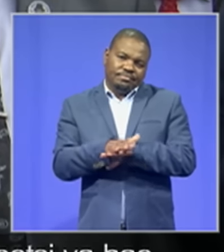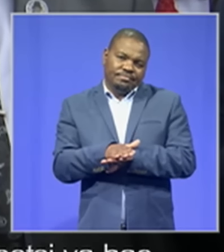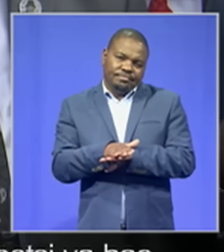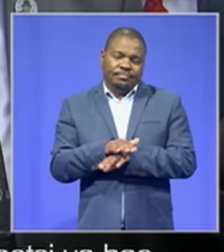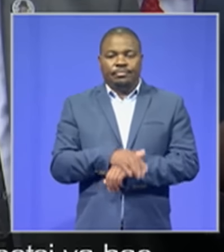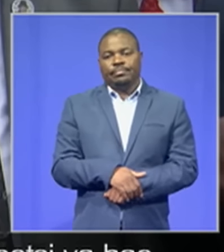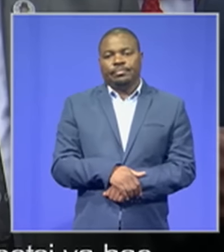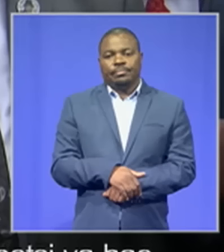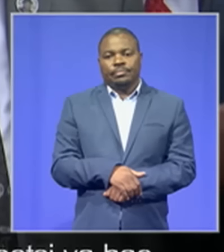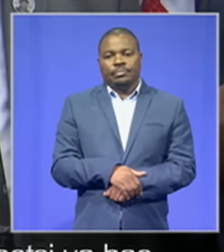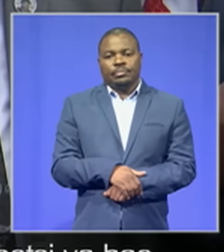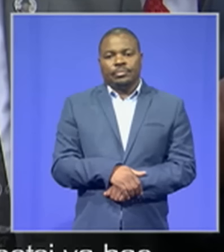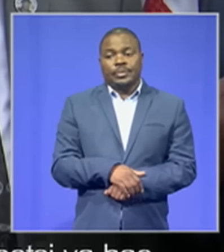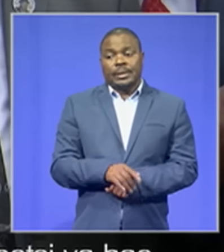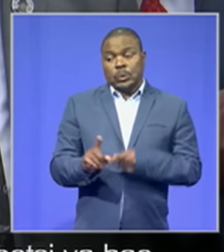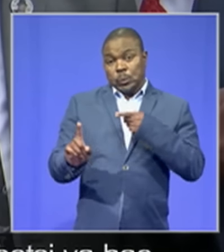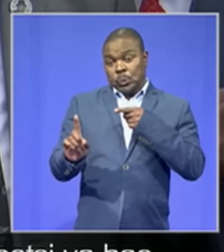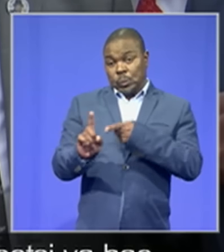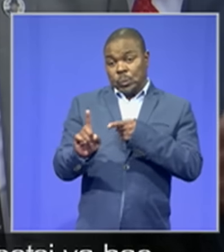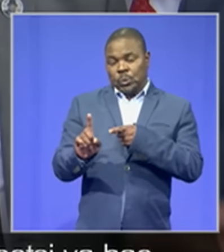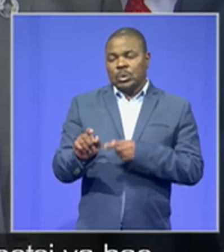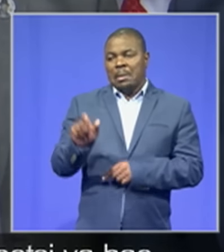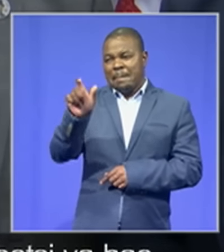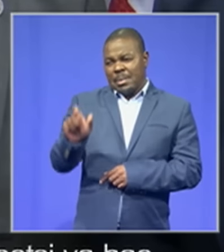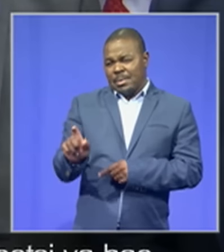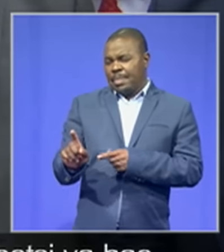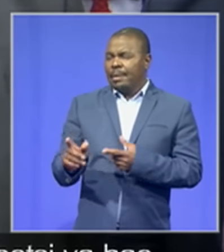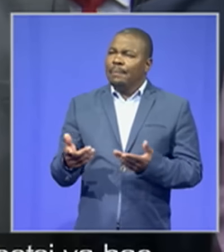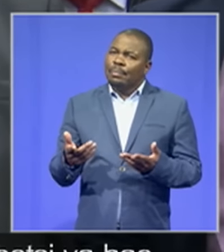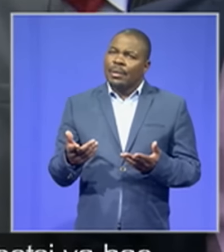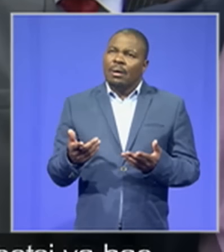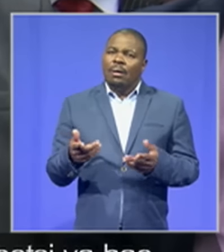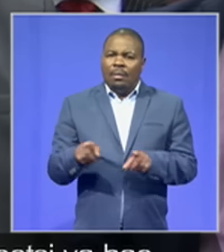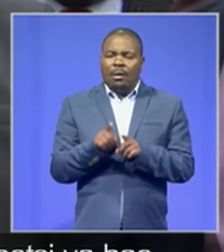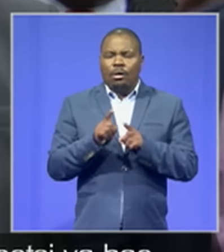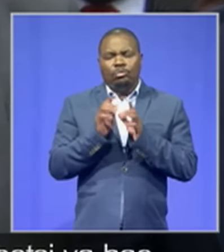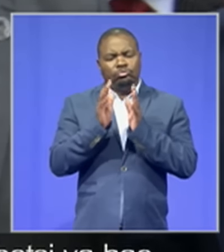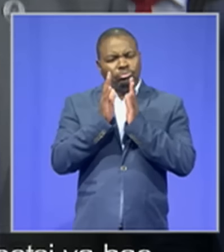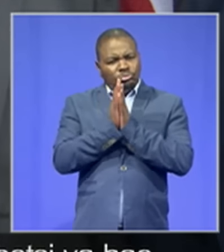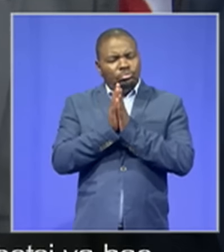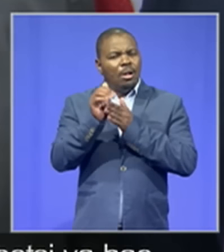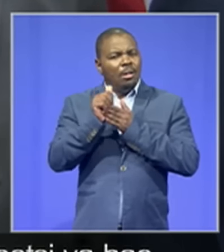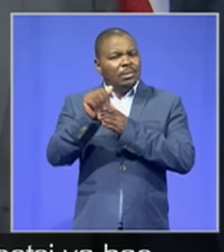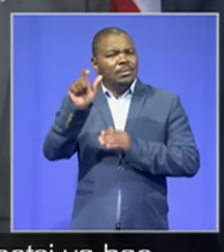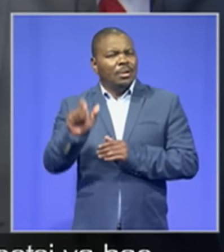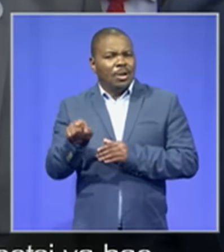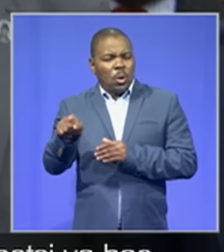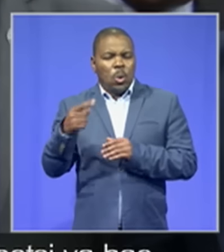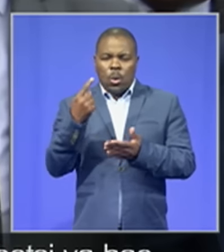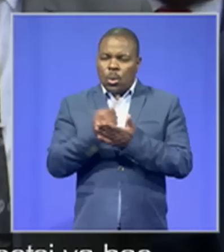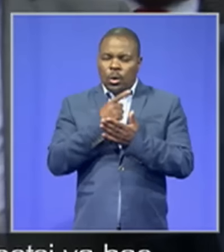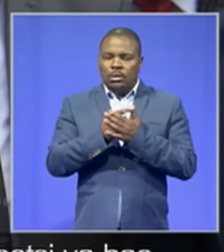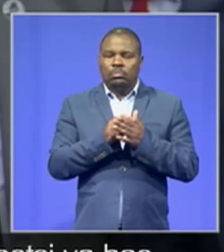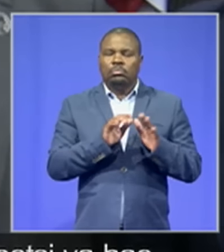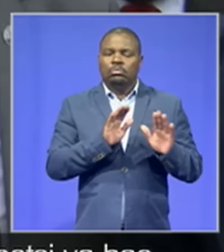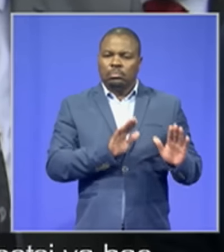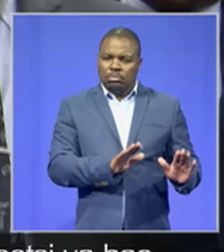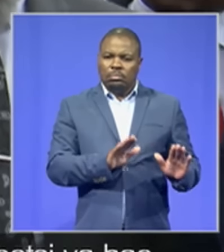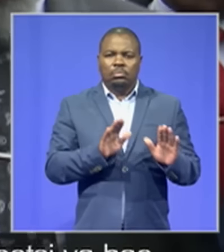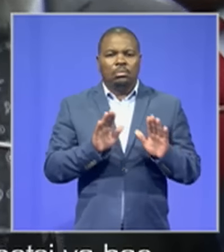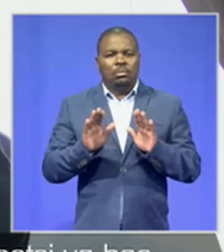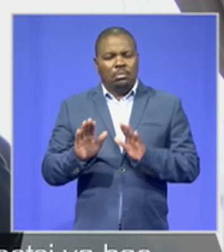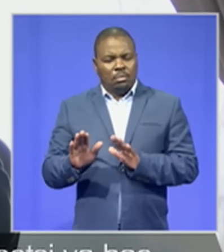amongst us. He was one of those religious leaders who was always calm, who